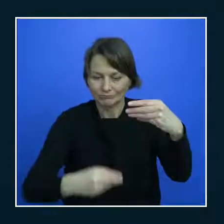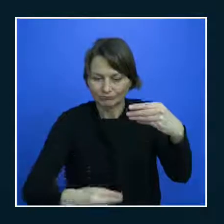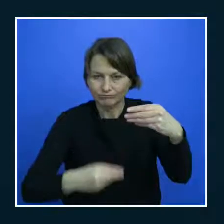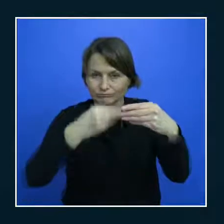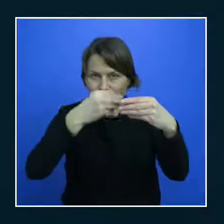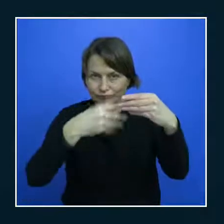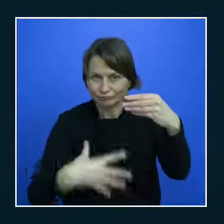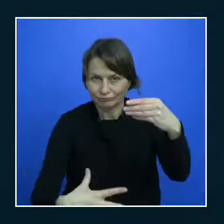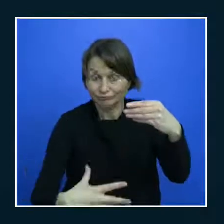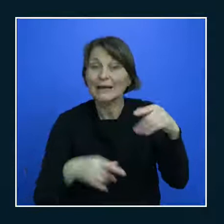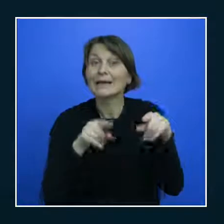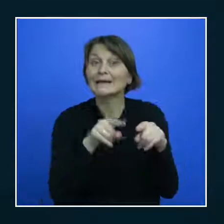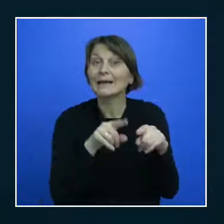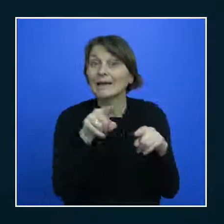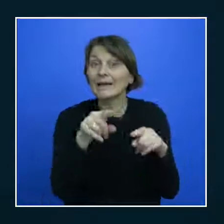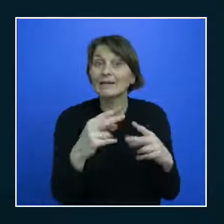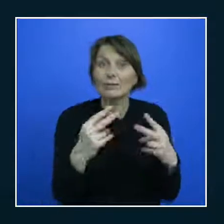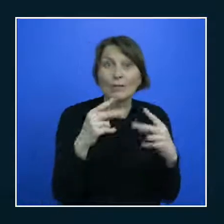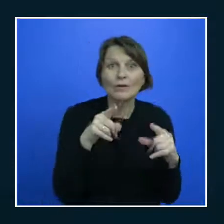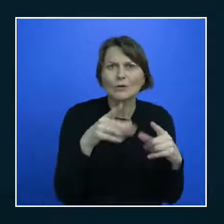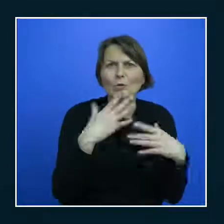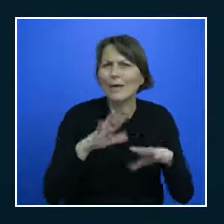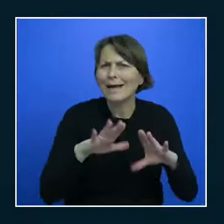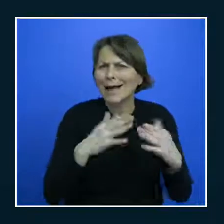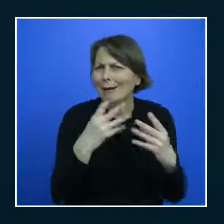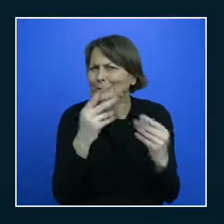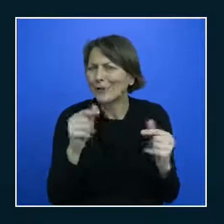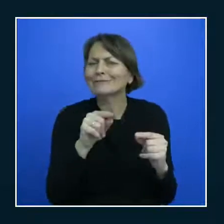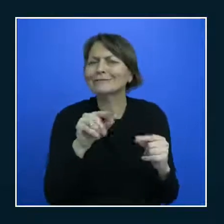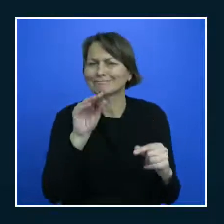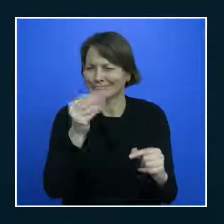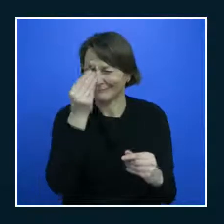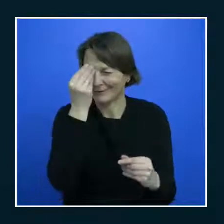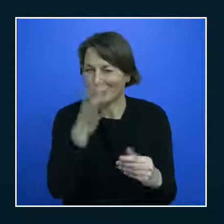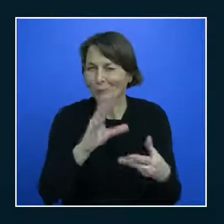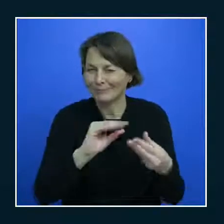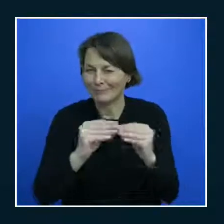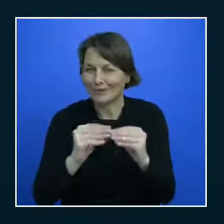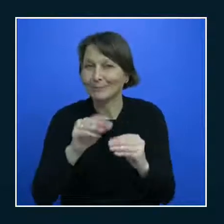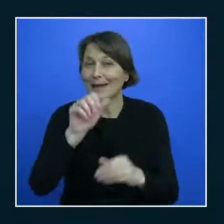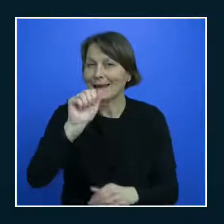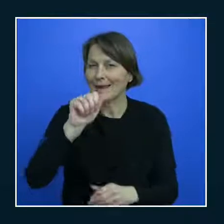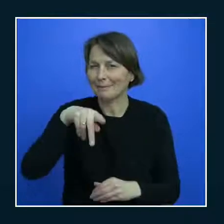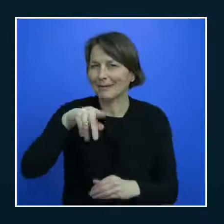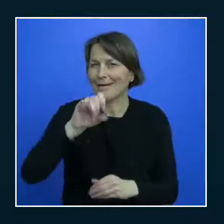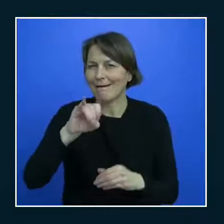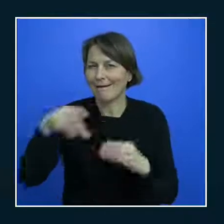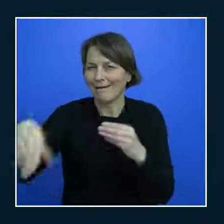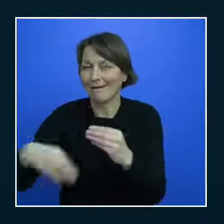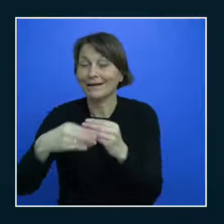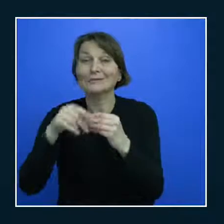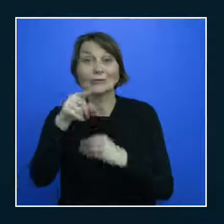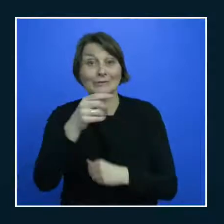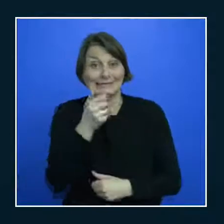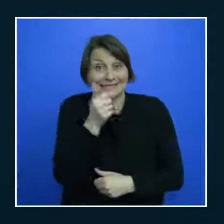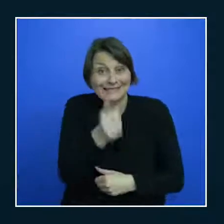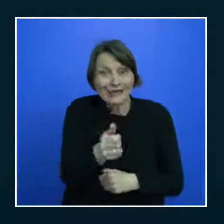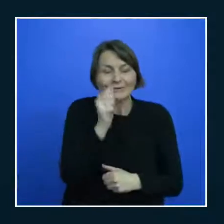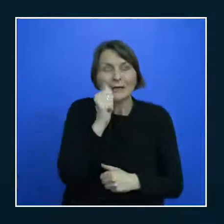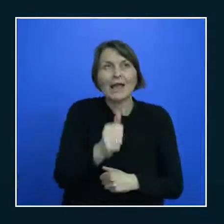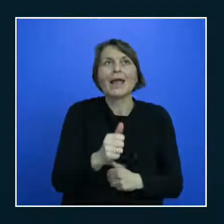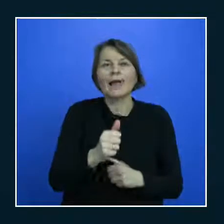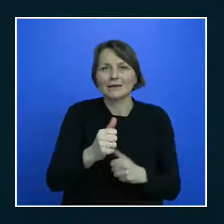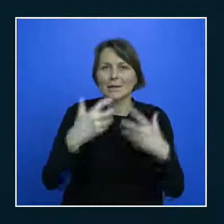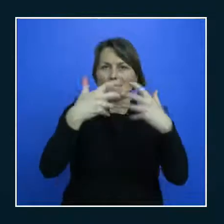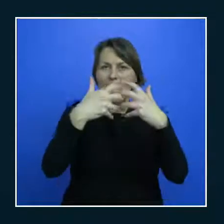and point at stuff. And that's it. And so basically you are creating a search engine powered by